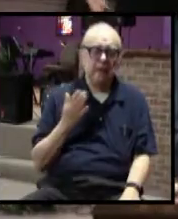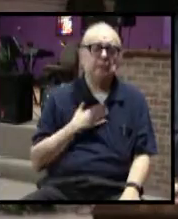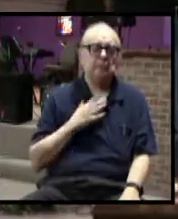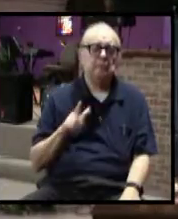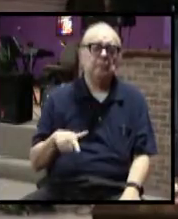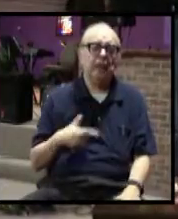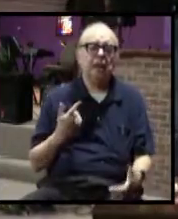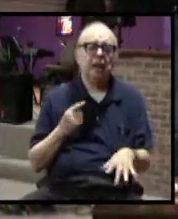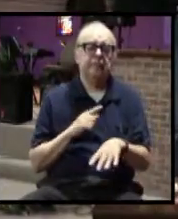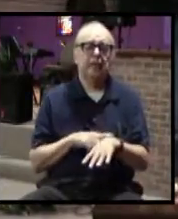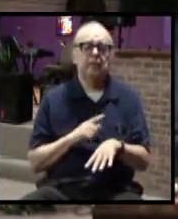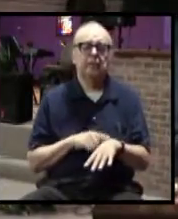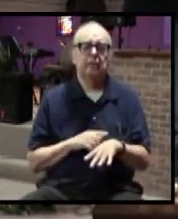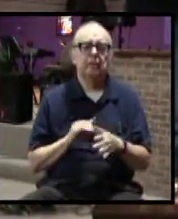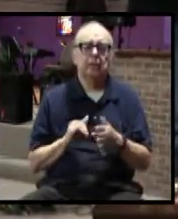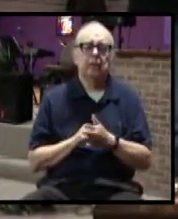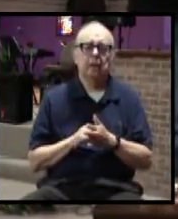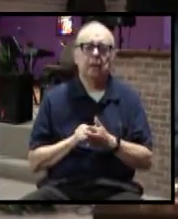It's been in my lifetime